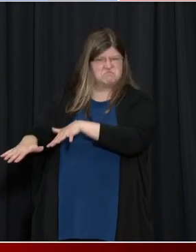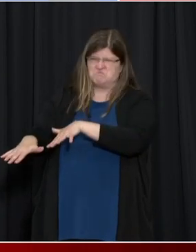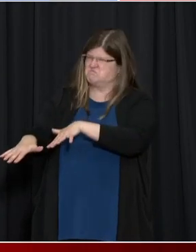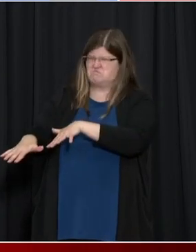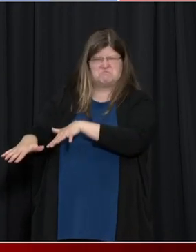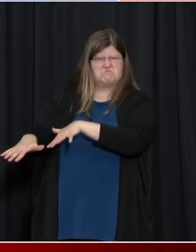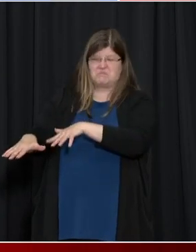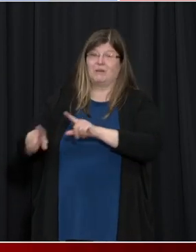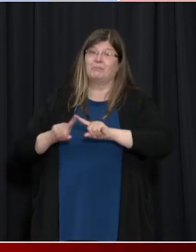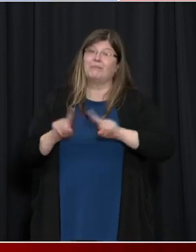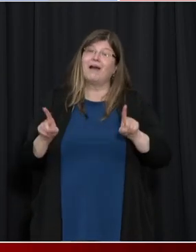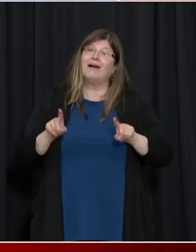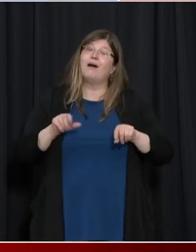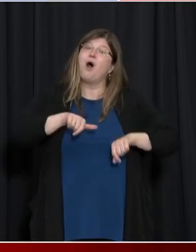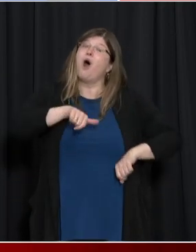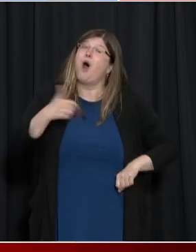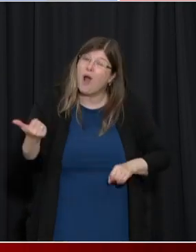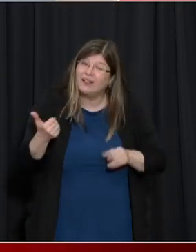occur around the pool.